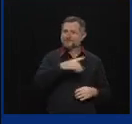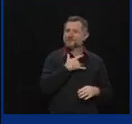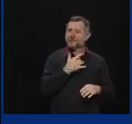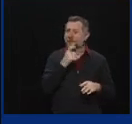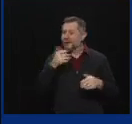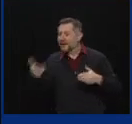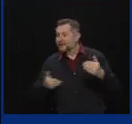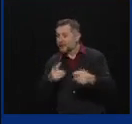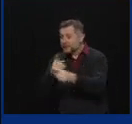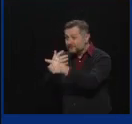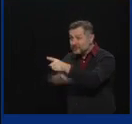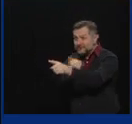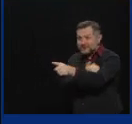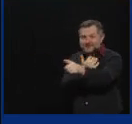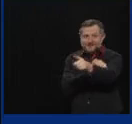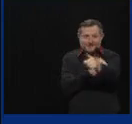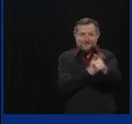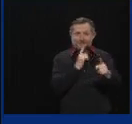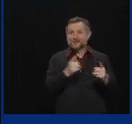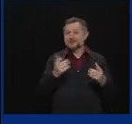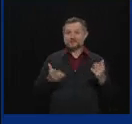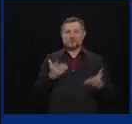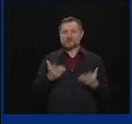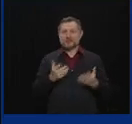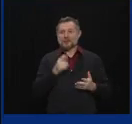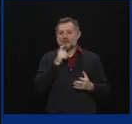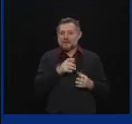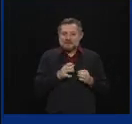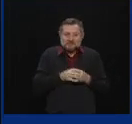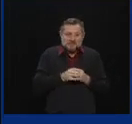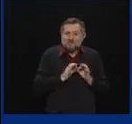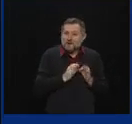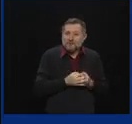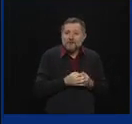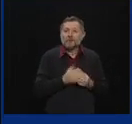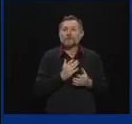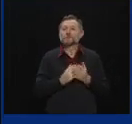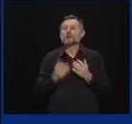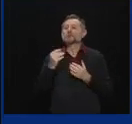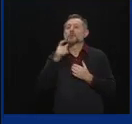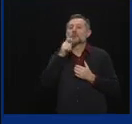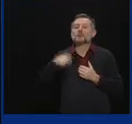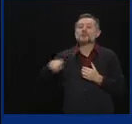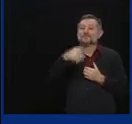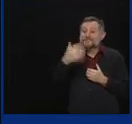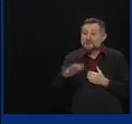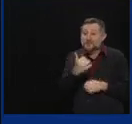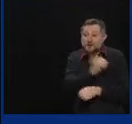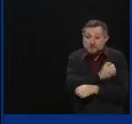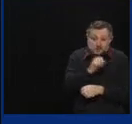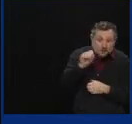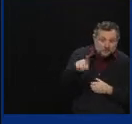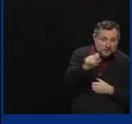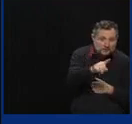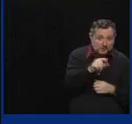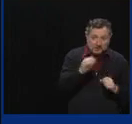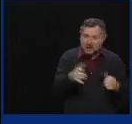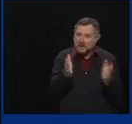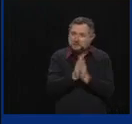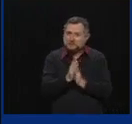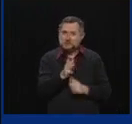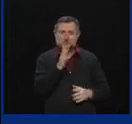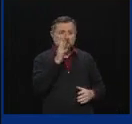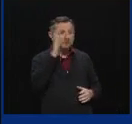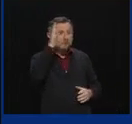anybody outside my immediate pod that I've been with the whole time, are they vaccinated? That is a fair, legitimate question to ask. And if grandma and grandpa are